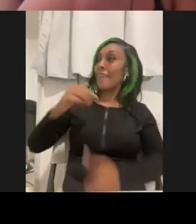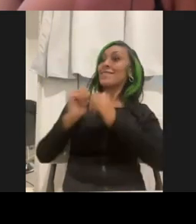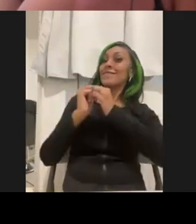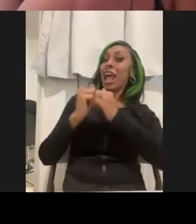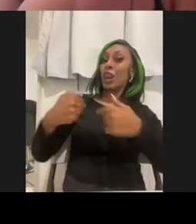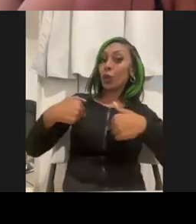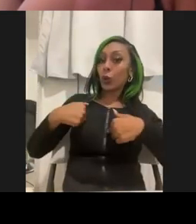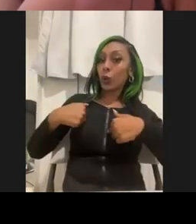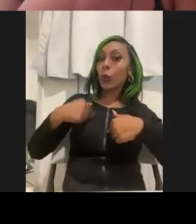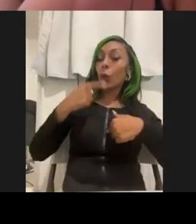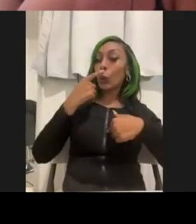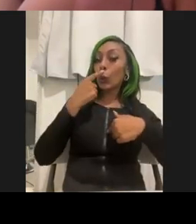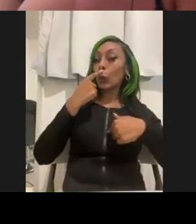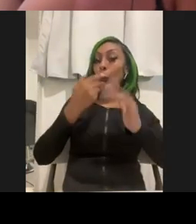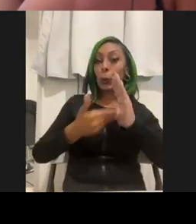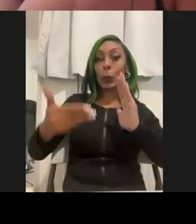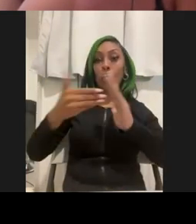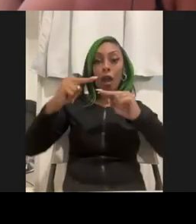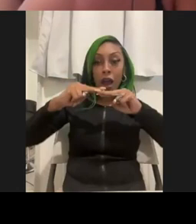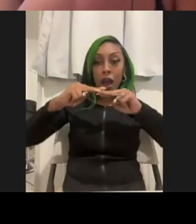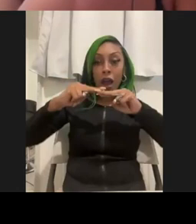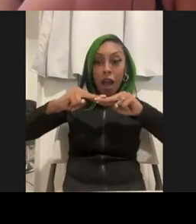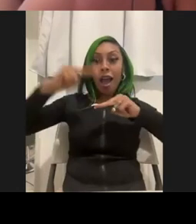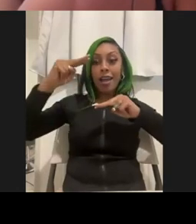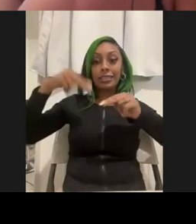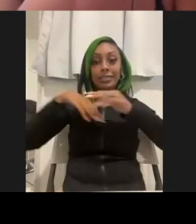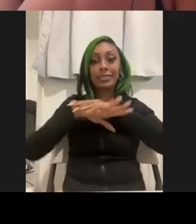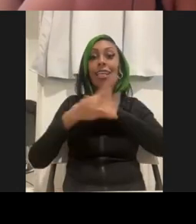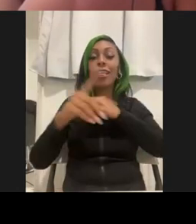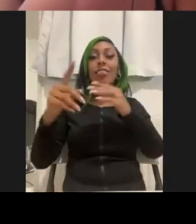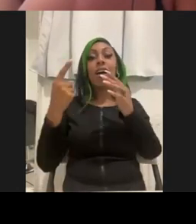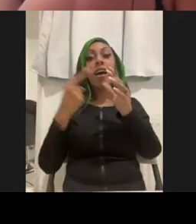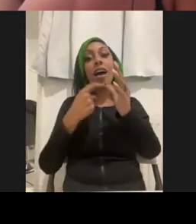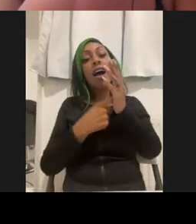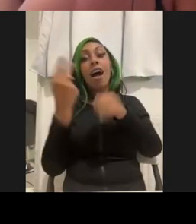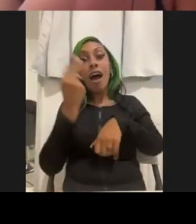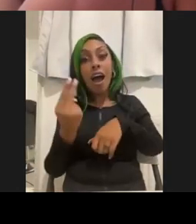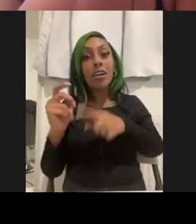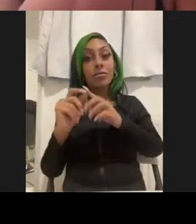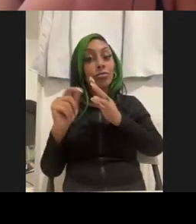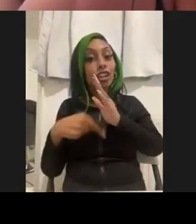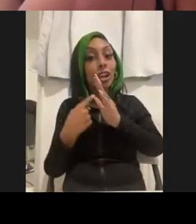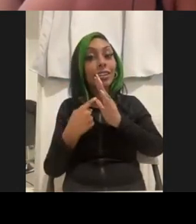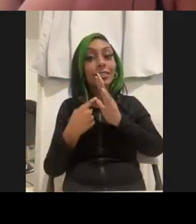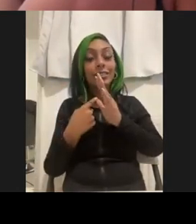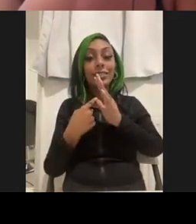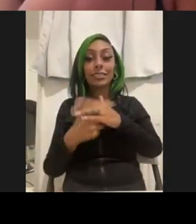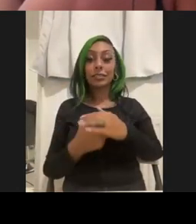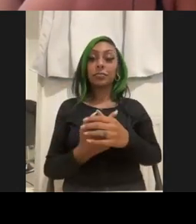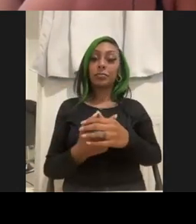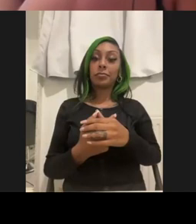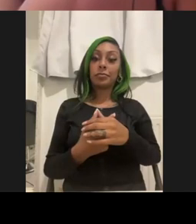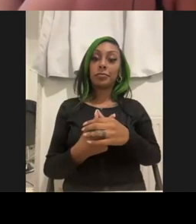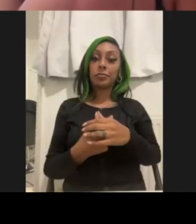additionally enhanced in the context of being arts projects that are directed at a specific demographic, such